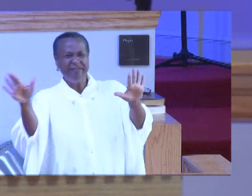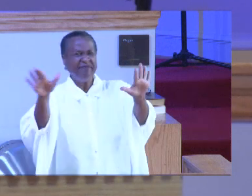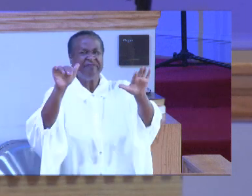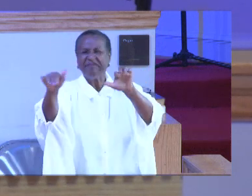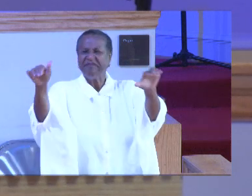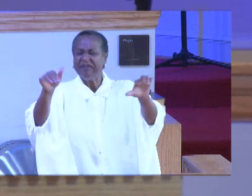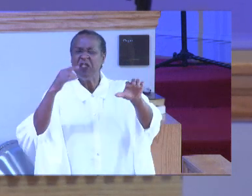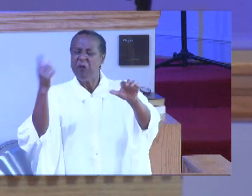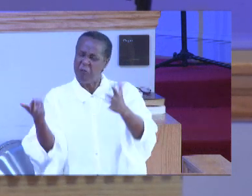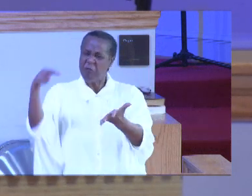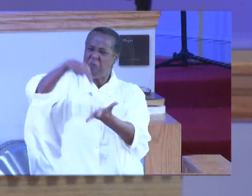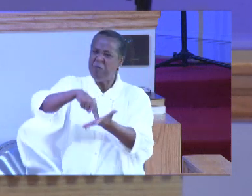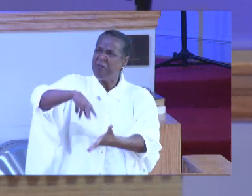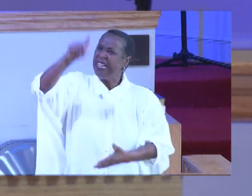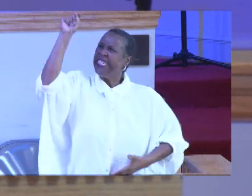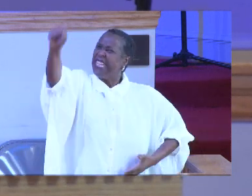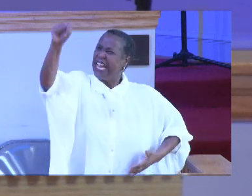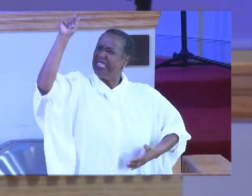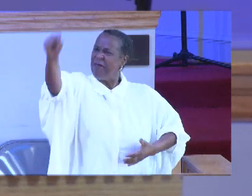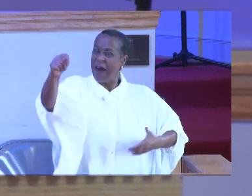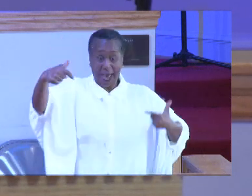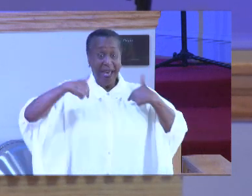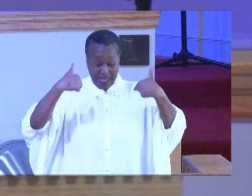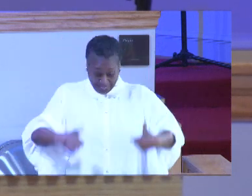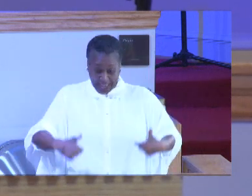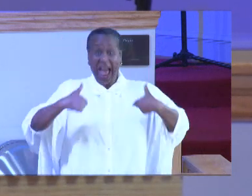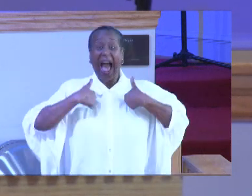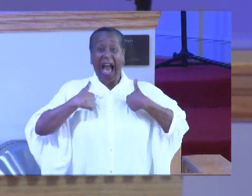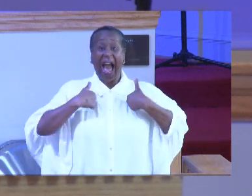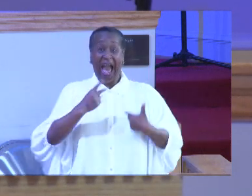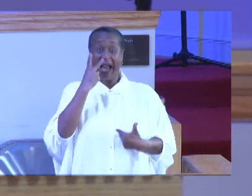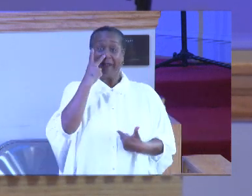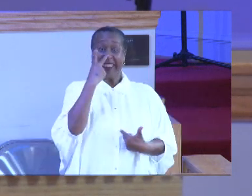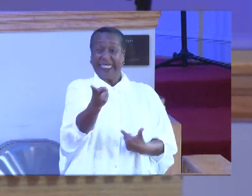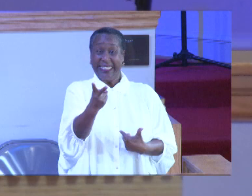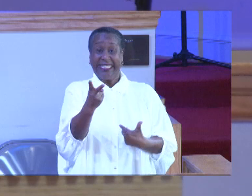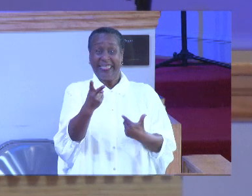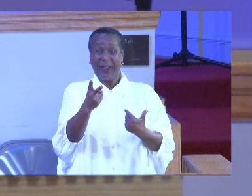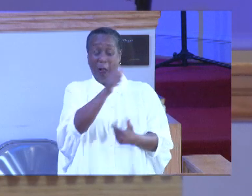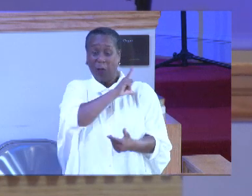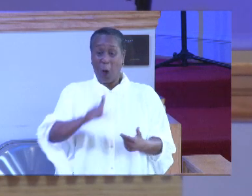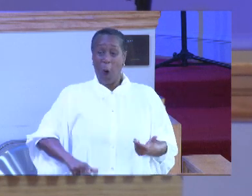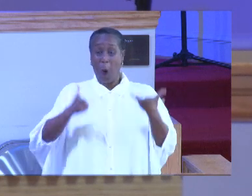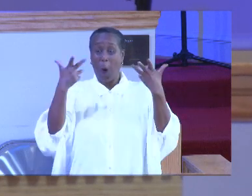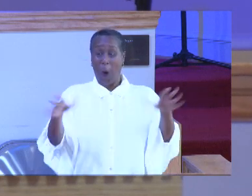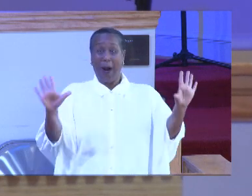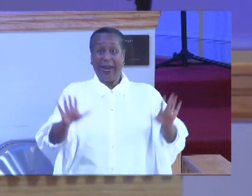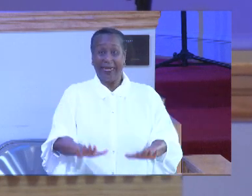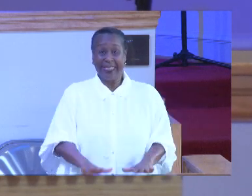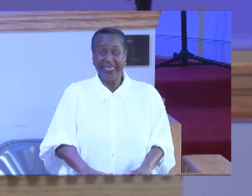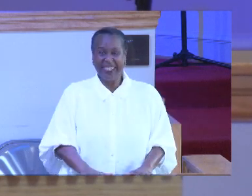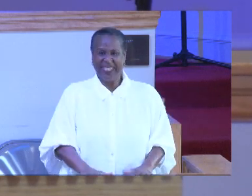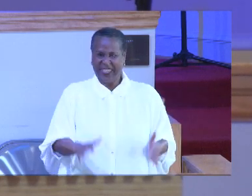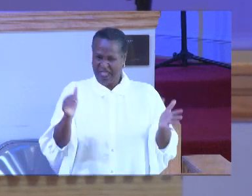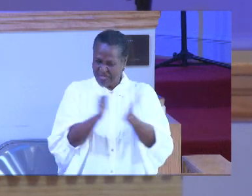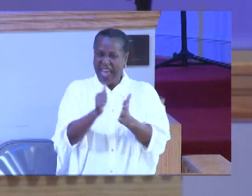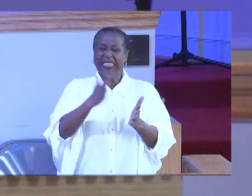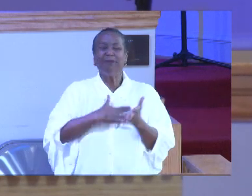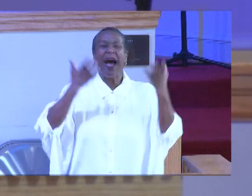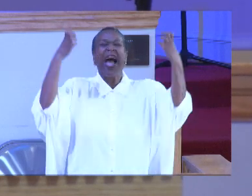to testify that I have seen the Lord? That's my Easter